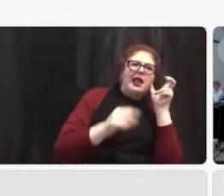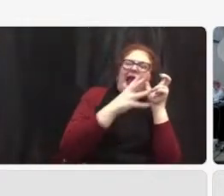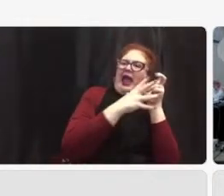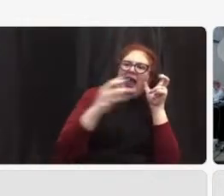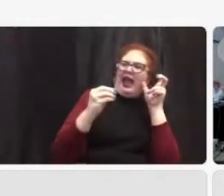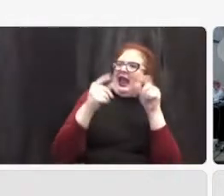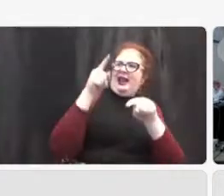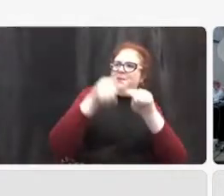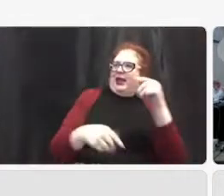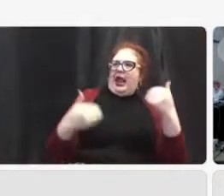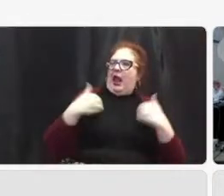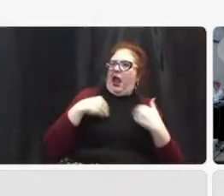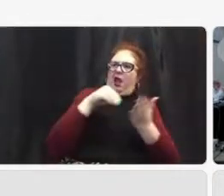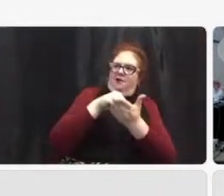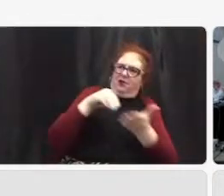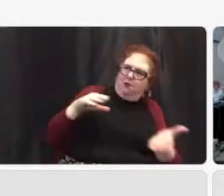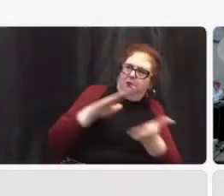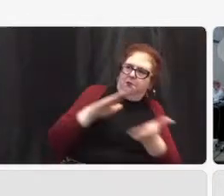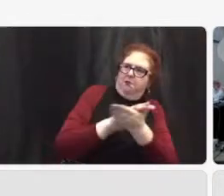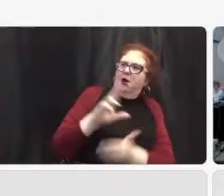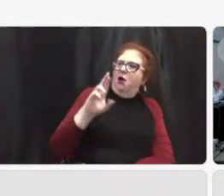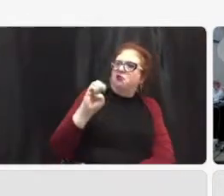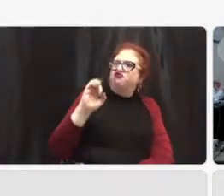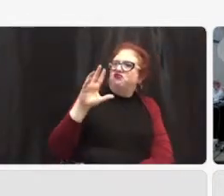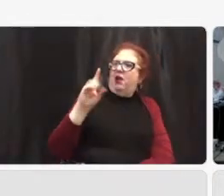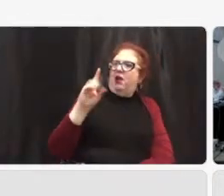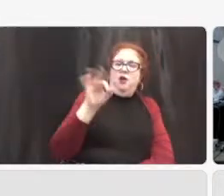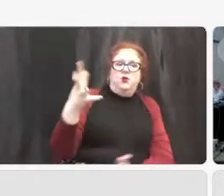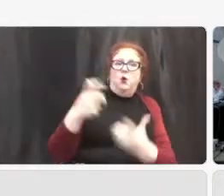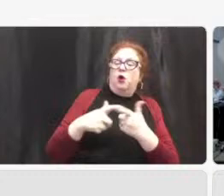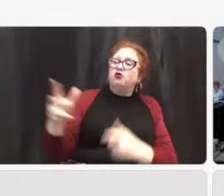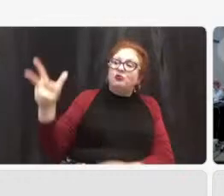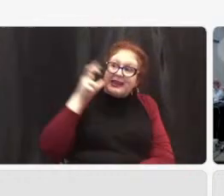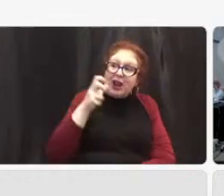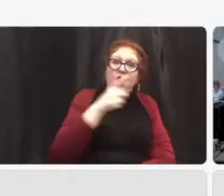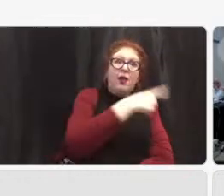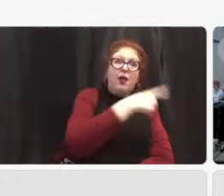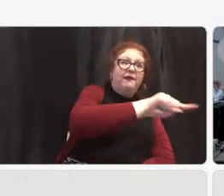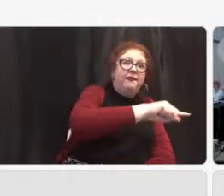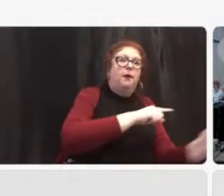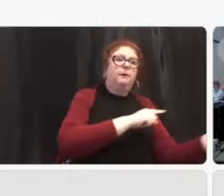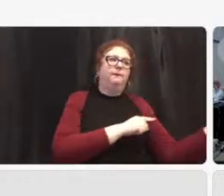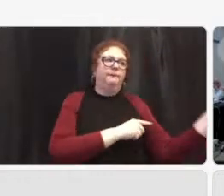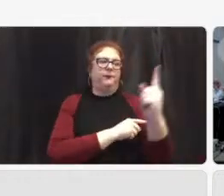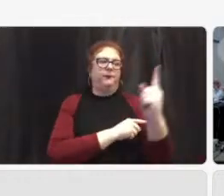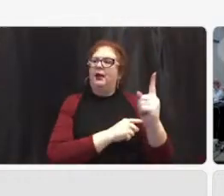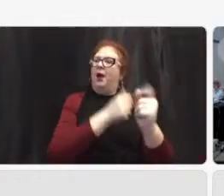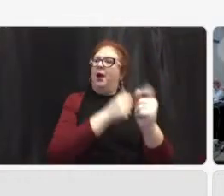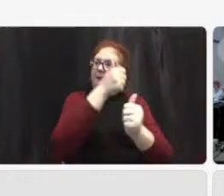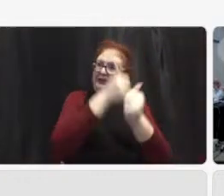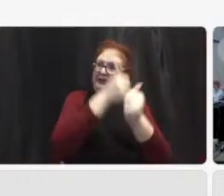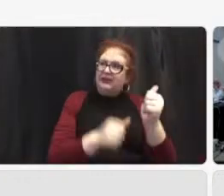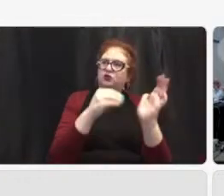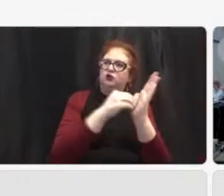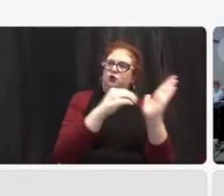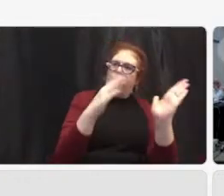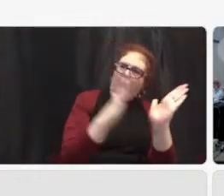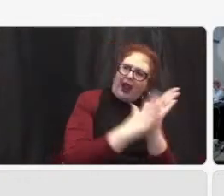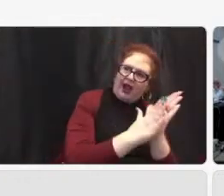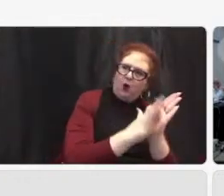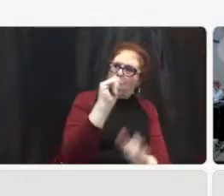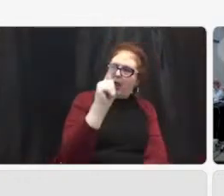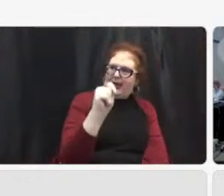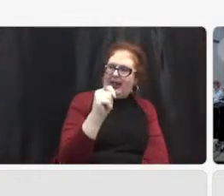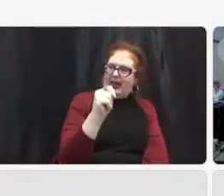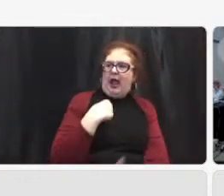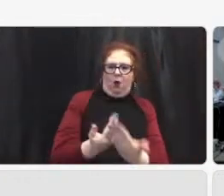put on record. So if you want to hear them and bring them up individually and answer those questions to make it of record, I would suggest that you do